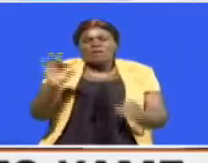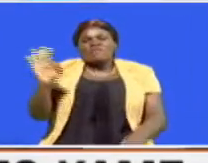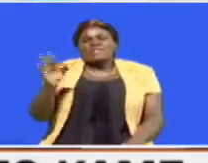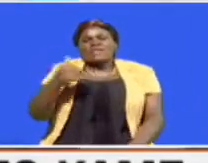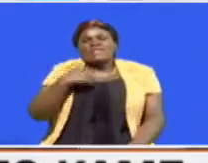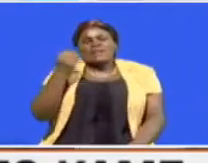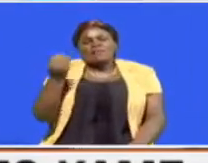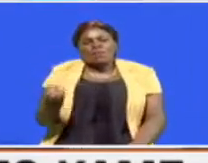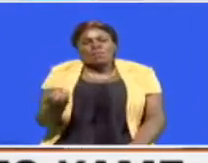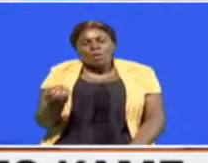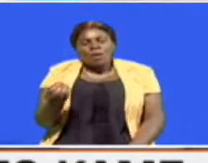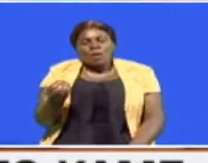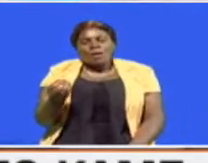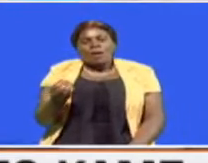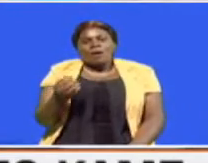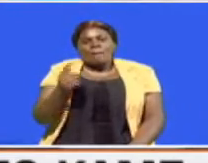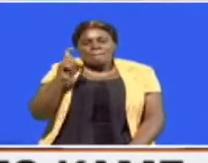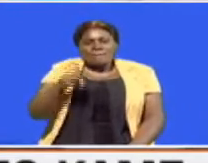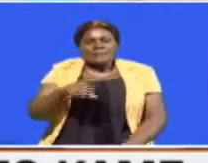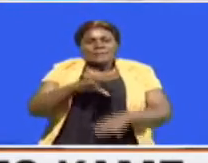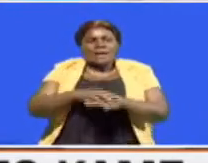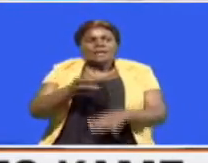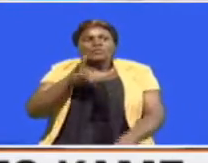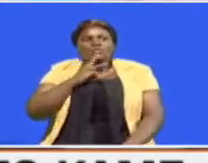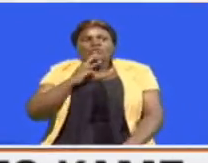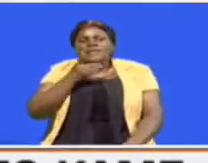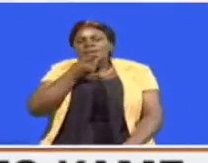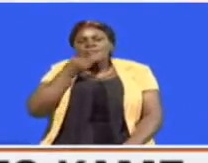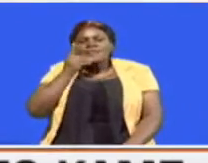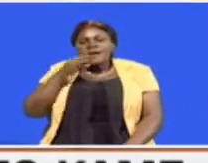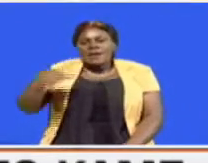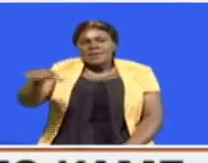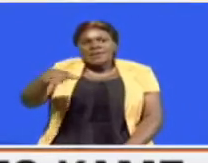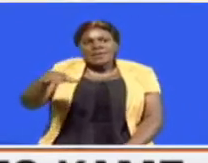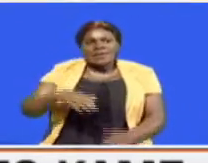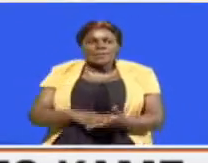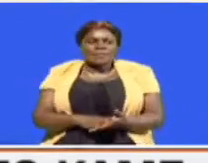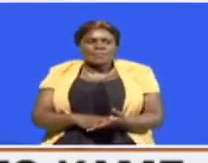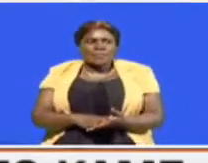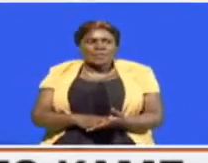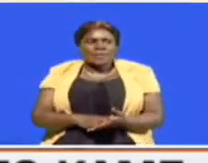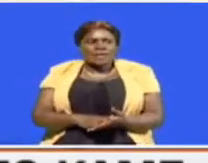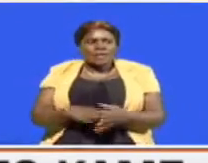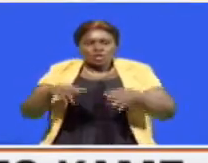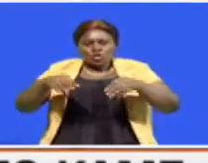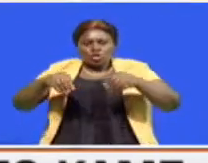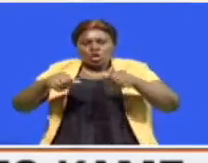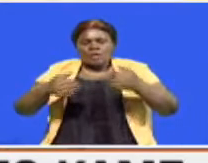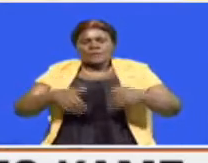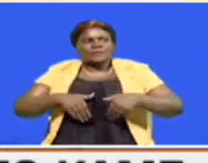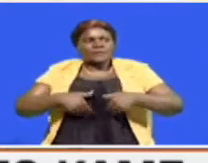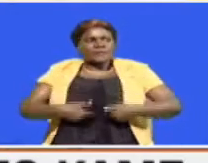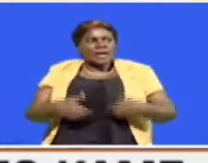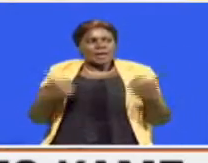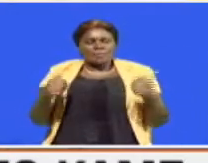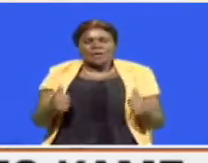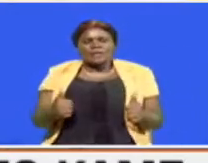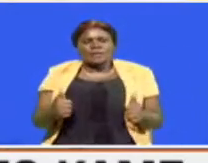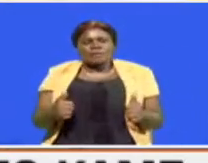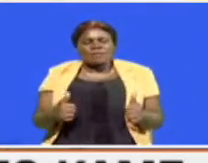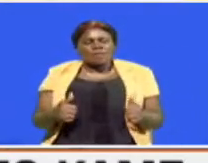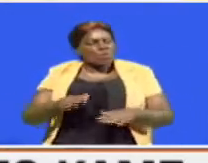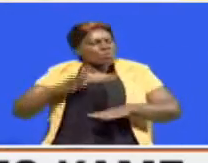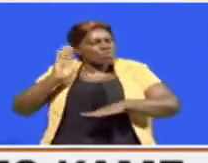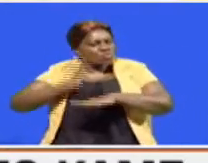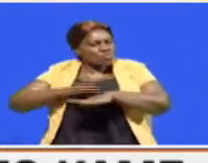fertilizer, then we must take water to the arid lands. The soil is not tired. Our soils are very